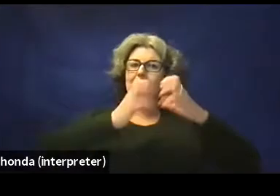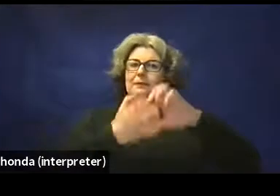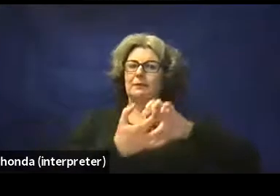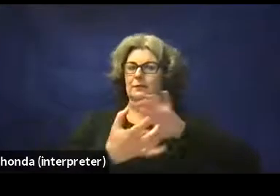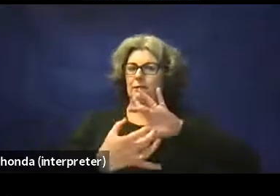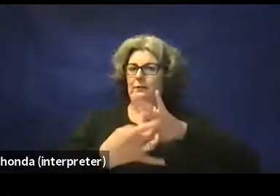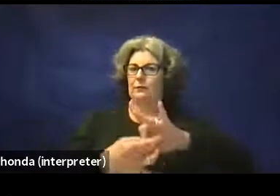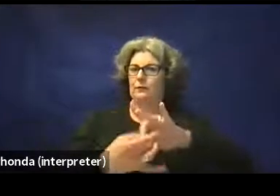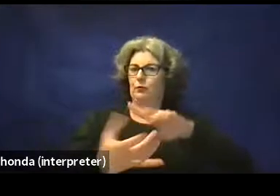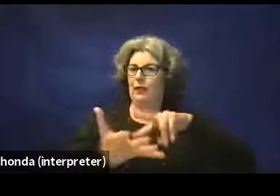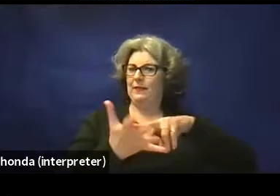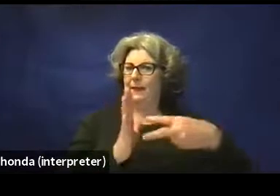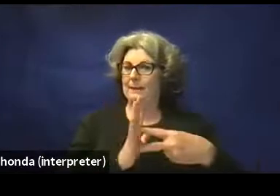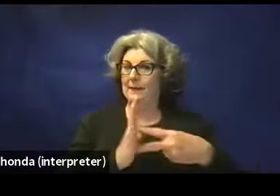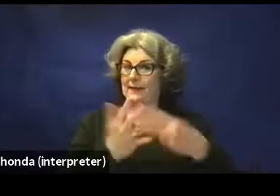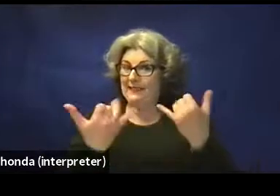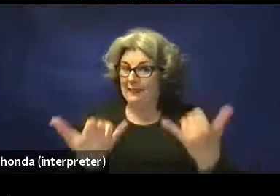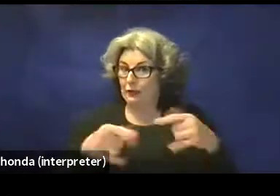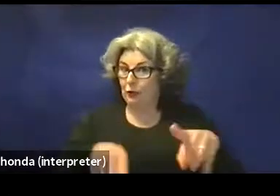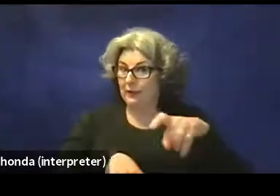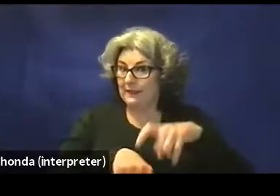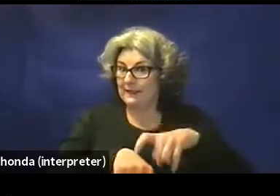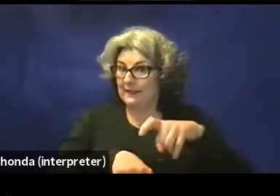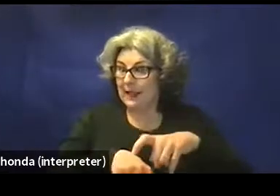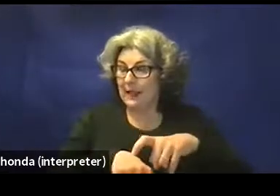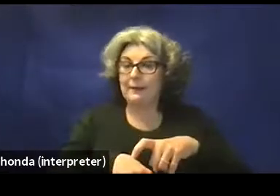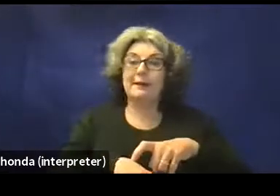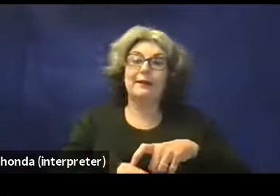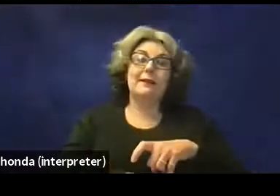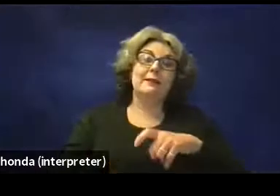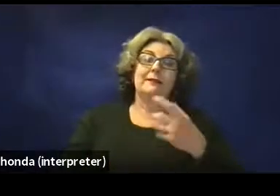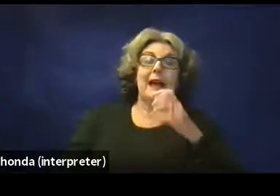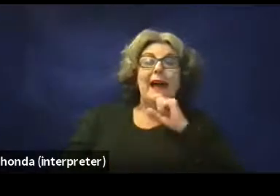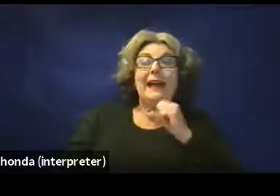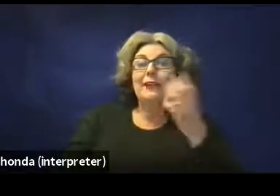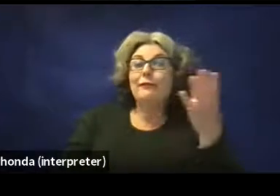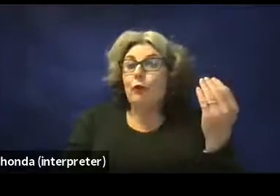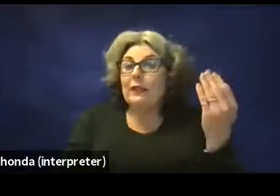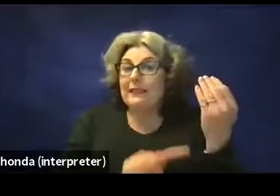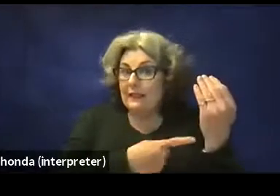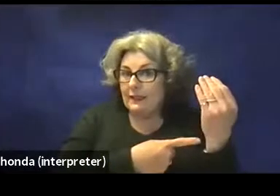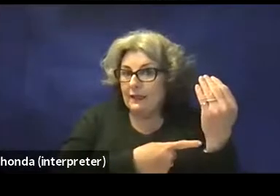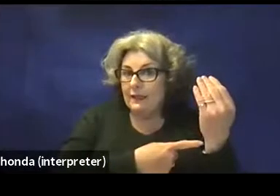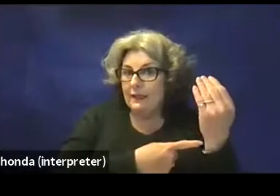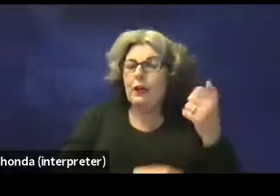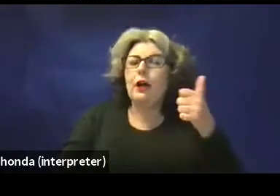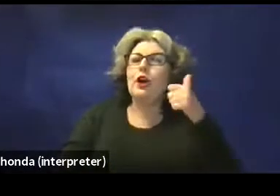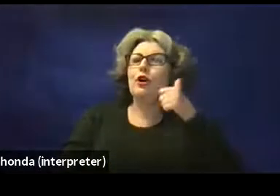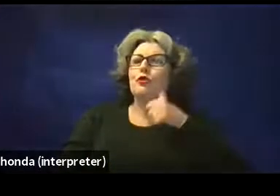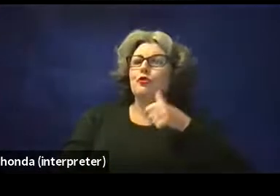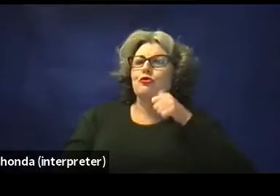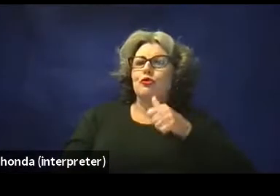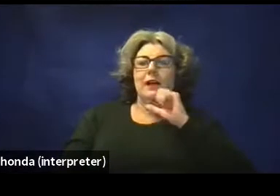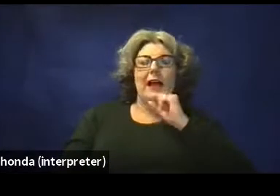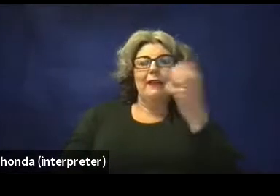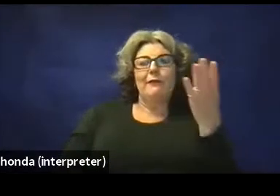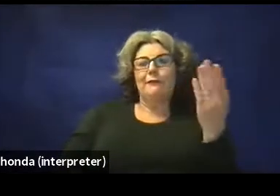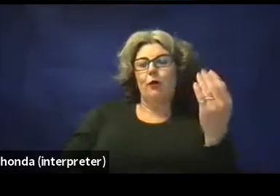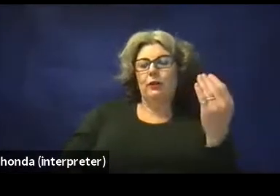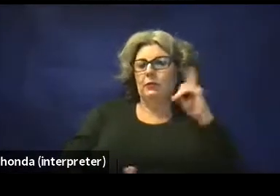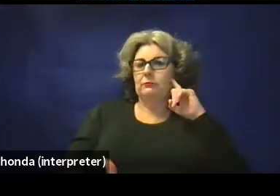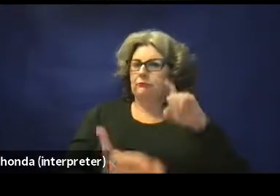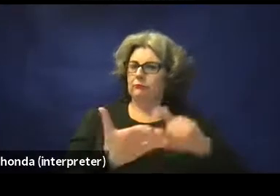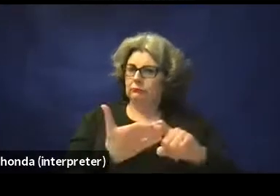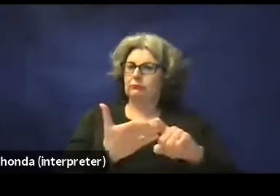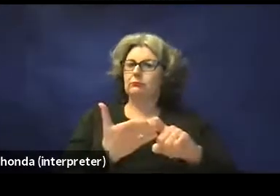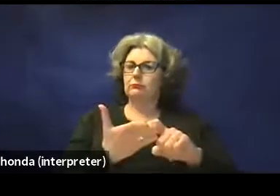intersectionality actually is at this time, at 14 years old, because it really gives rise to